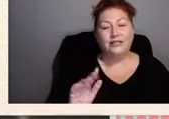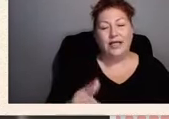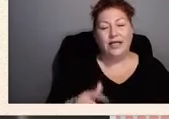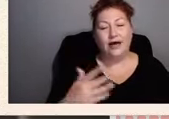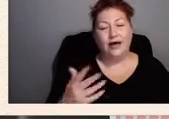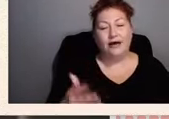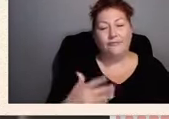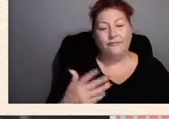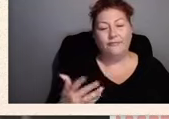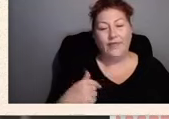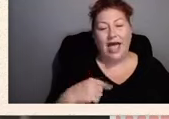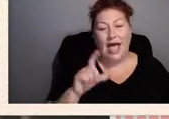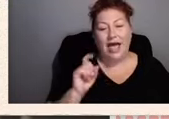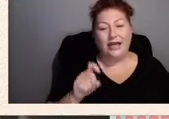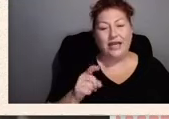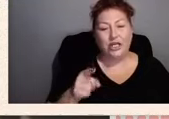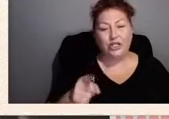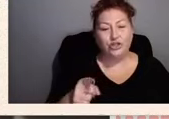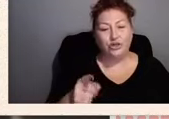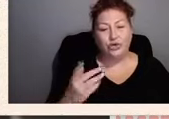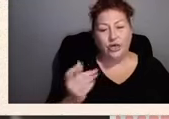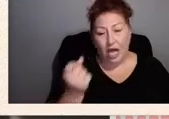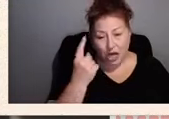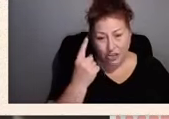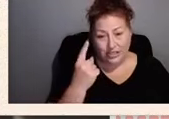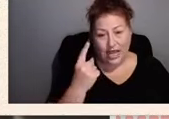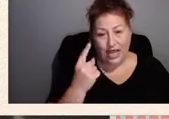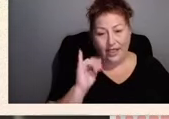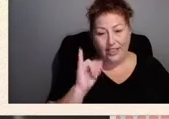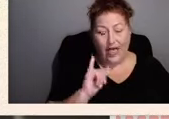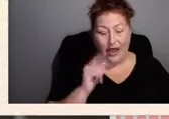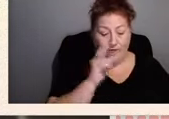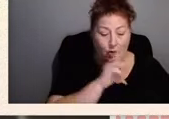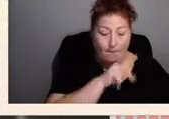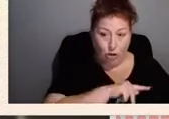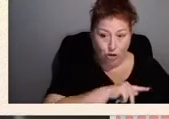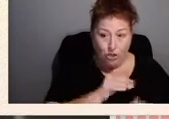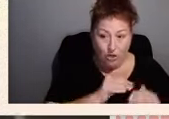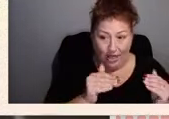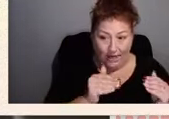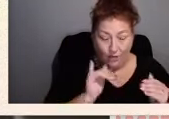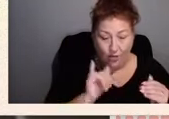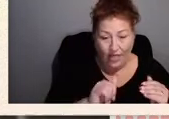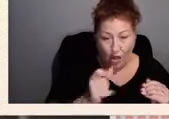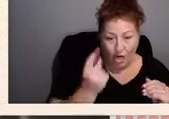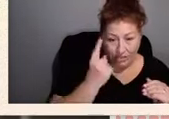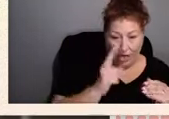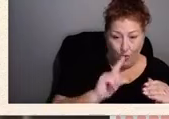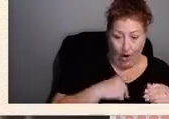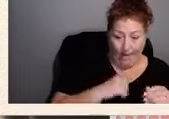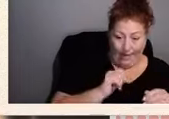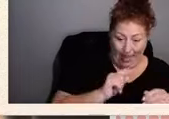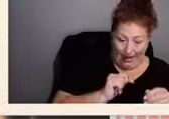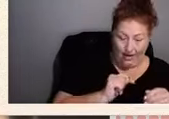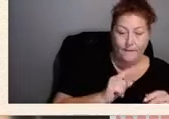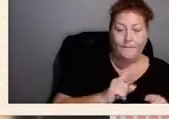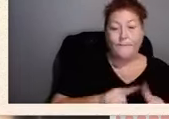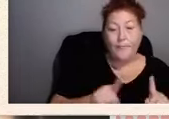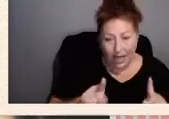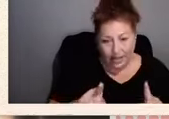I need you to understand this on a personal level so that you understand where I'm at, but